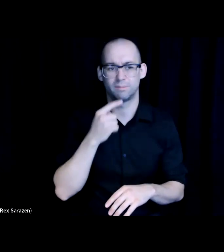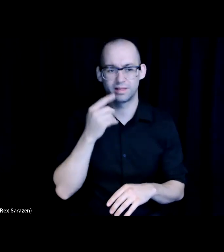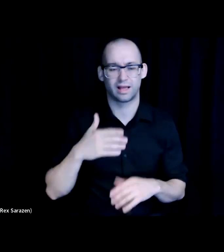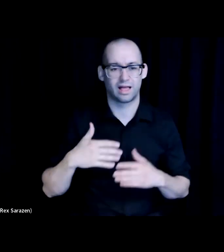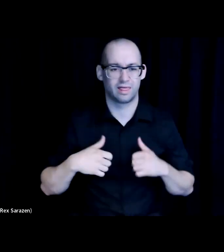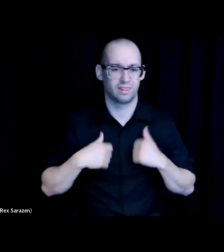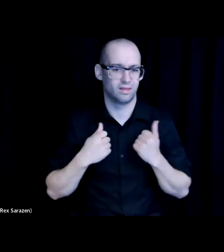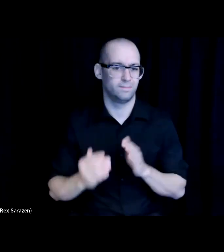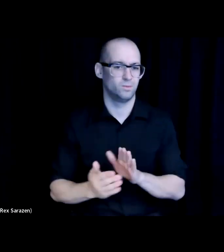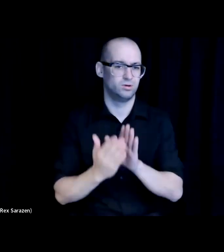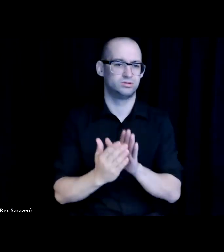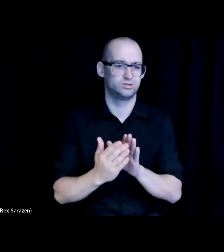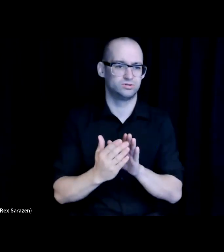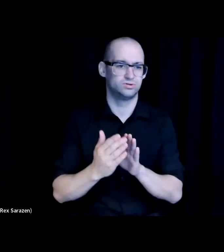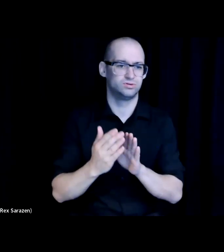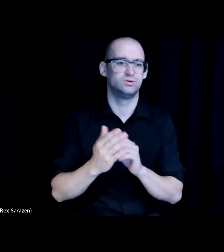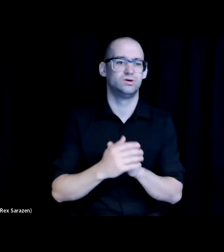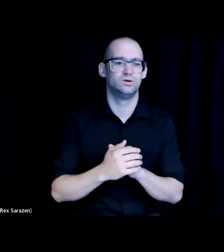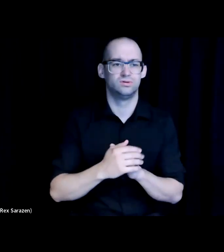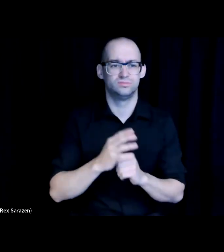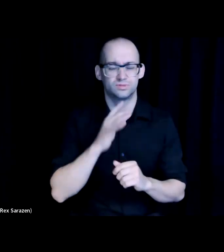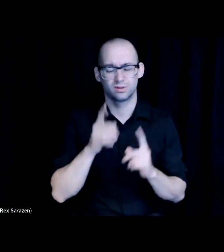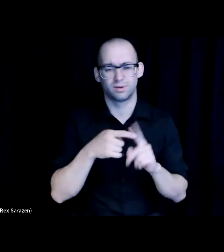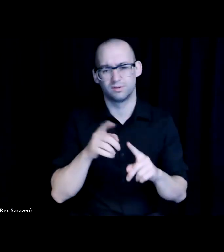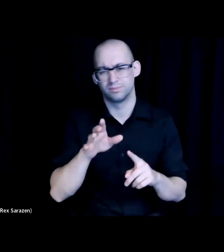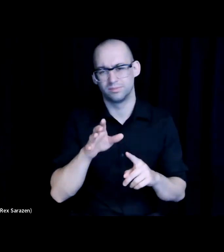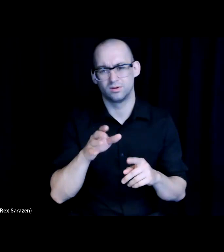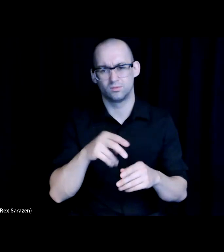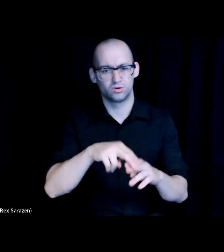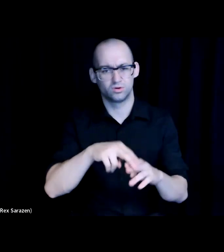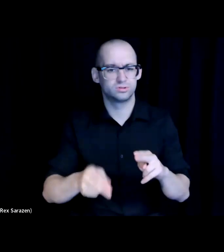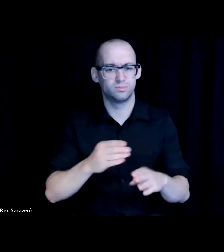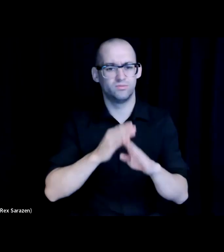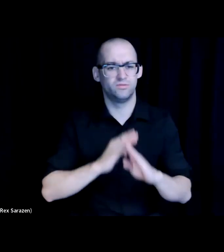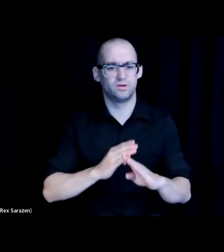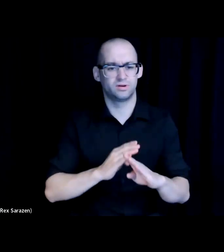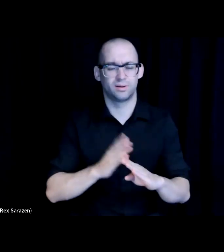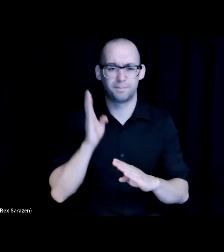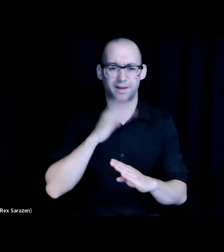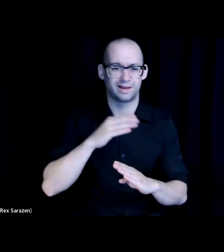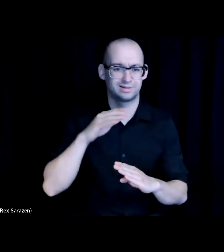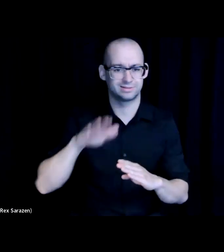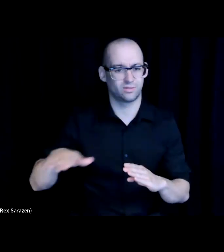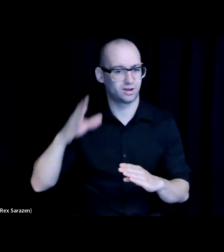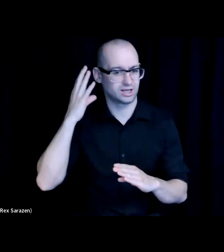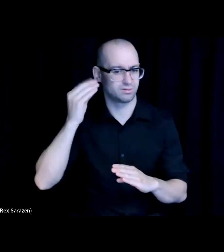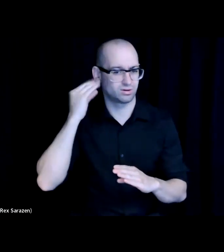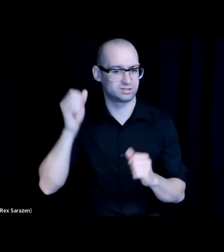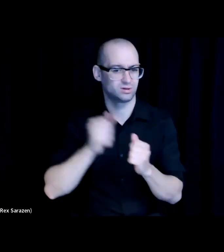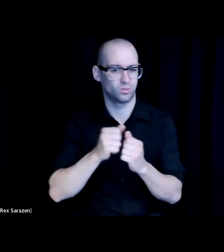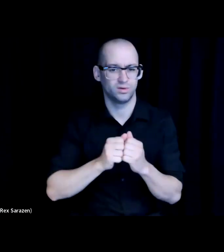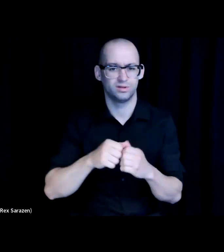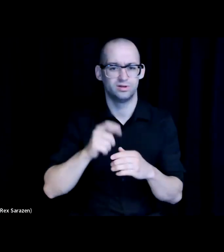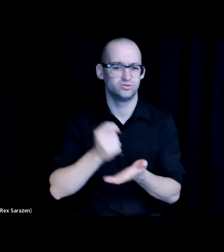to addressing upstream social determinants of health to reduce and prevent adverse childhood experiences and child maltreatment.